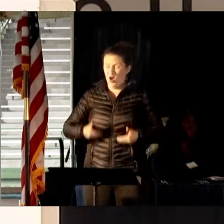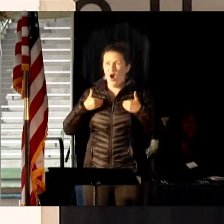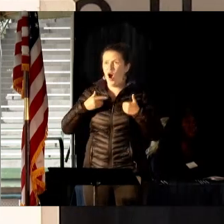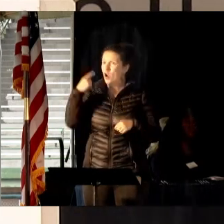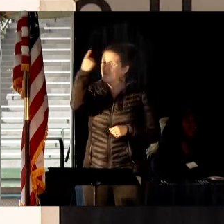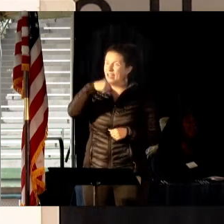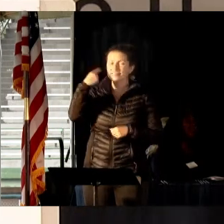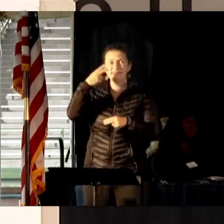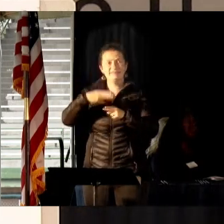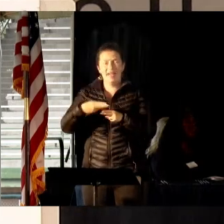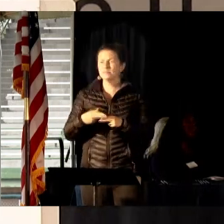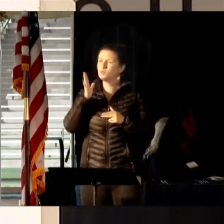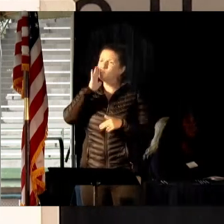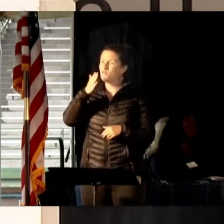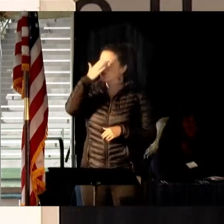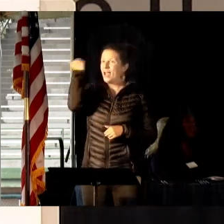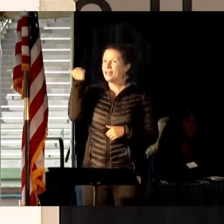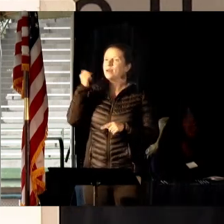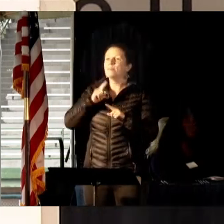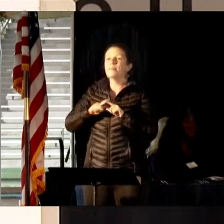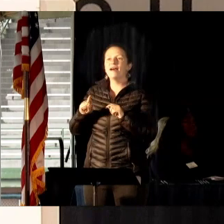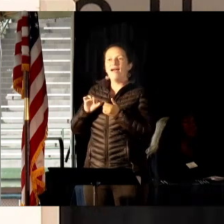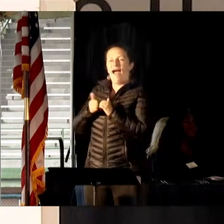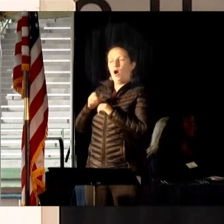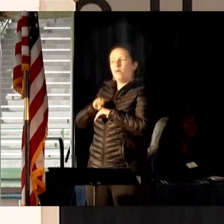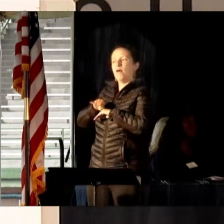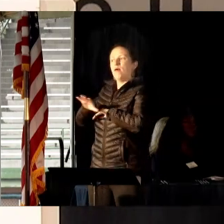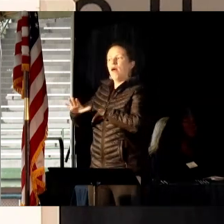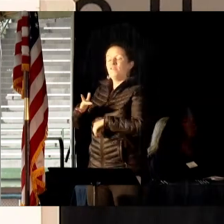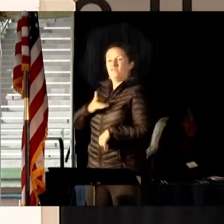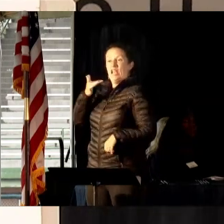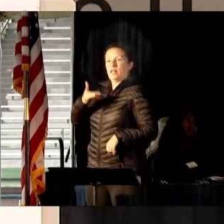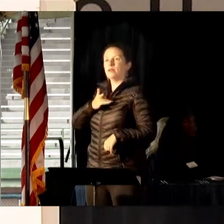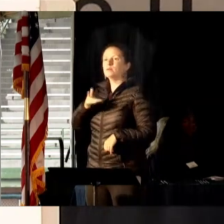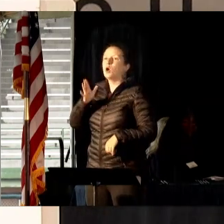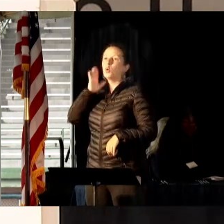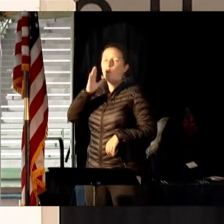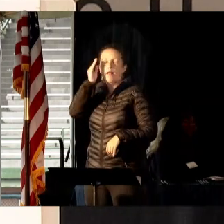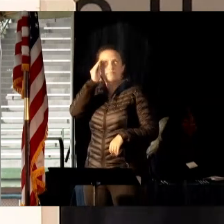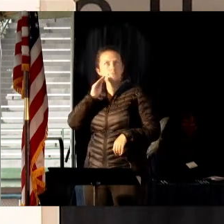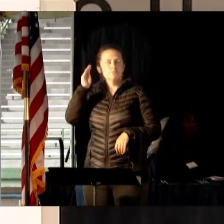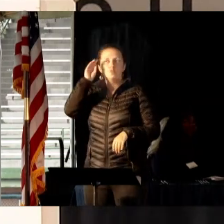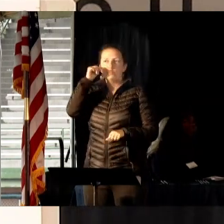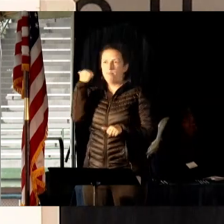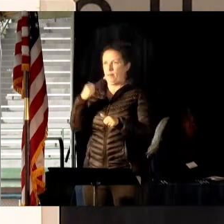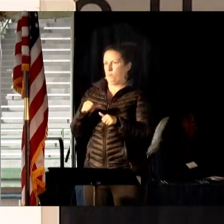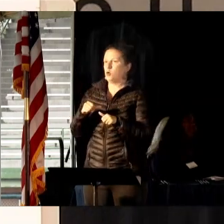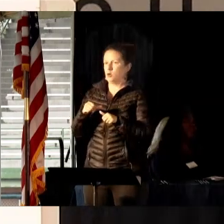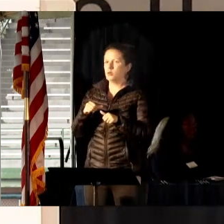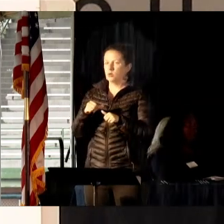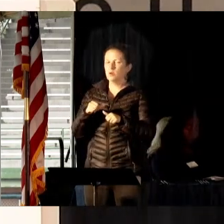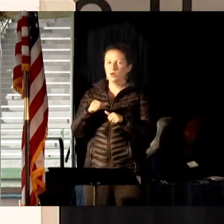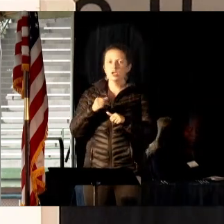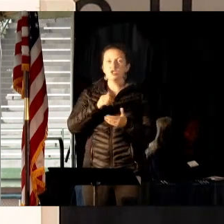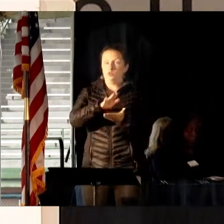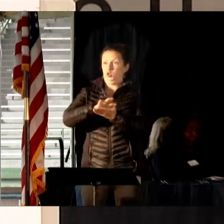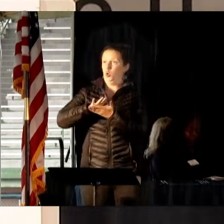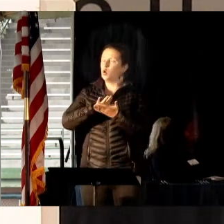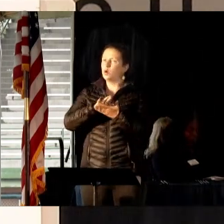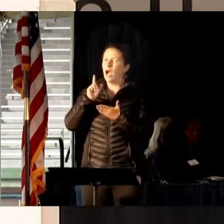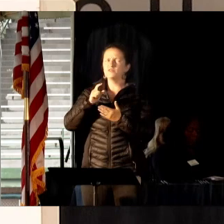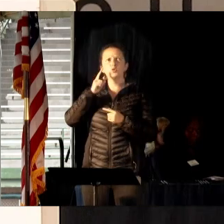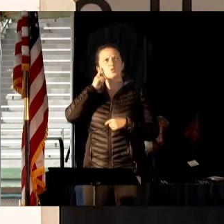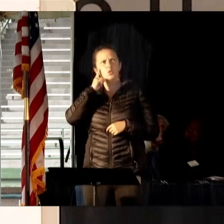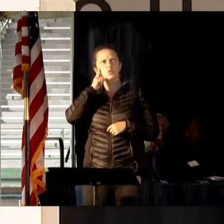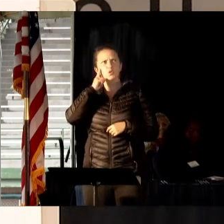we made them feel. Those times we walked down our school halls, we must think back and acknowledge not only how we acted and what words we